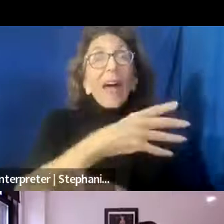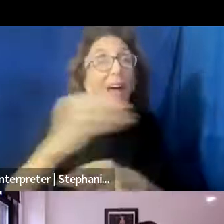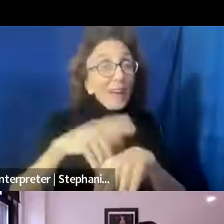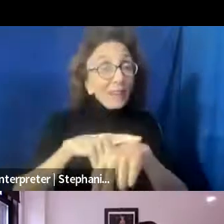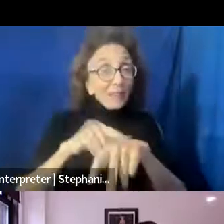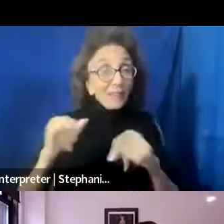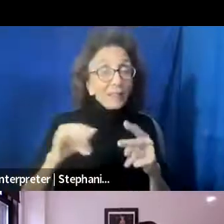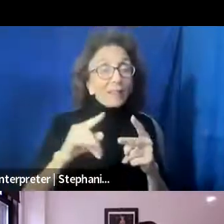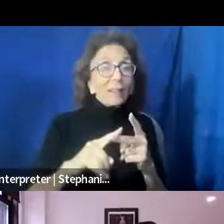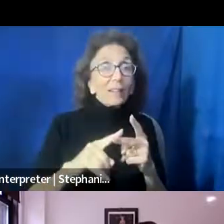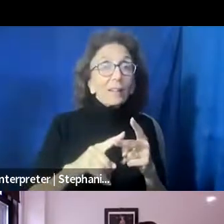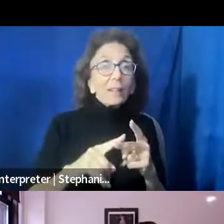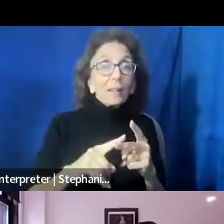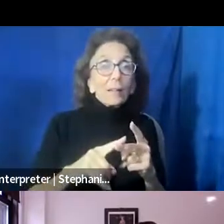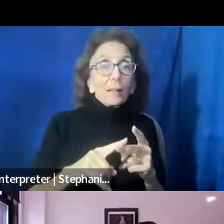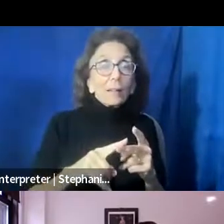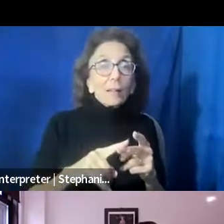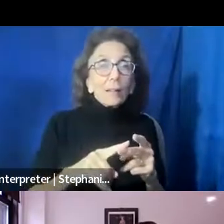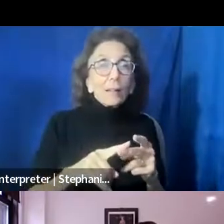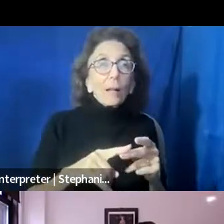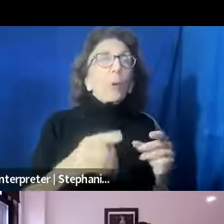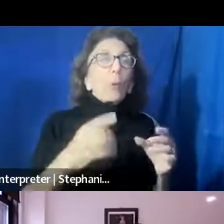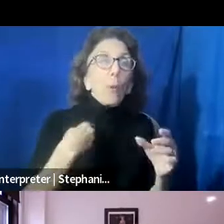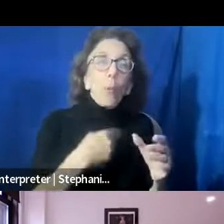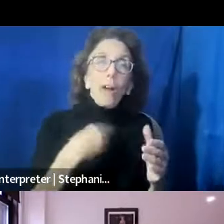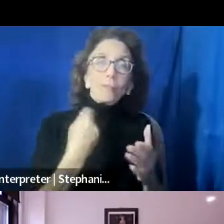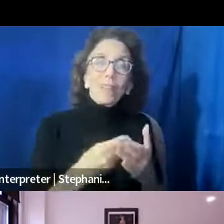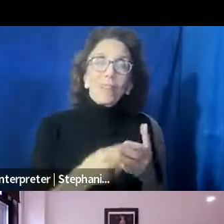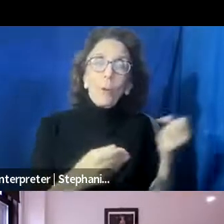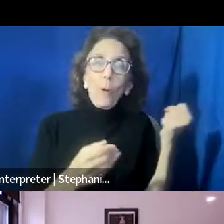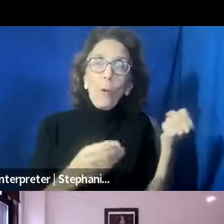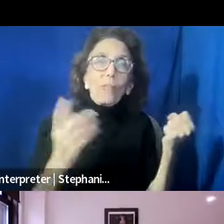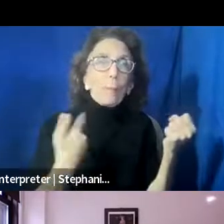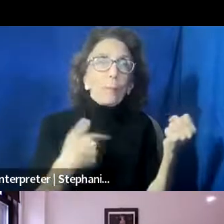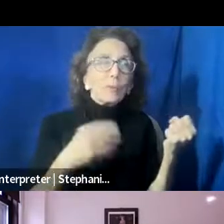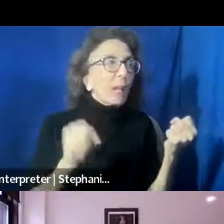preserving that ability to be responsive and spontaneous.